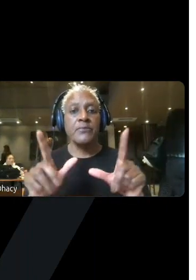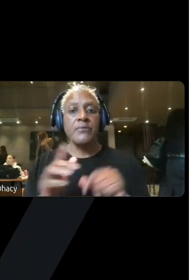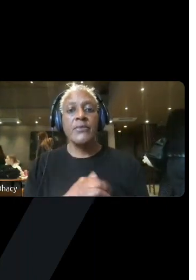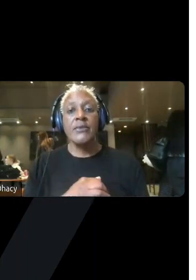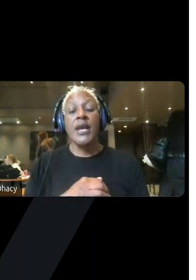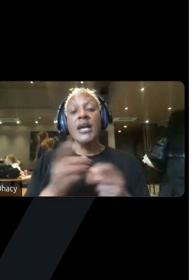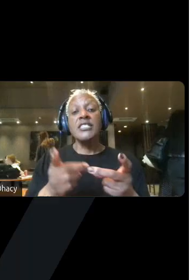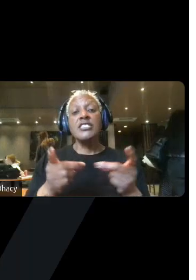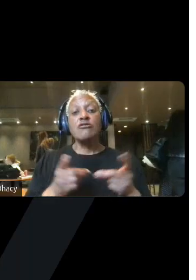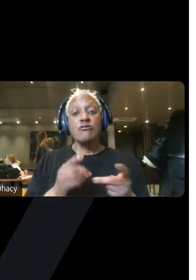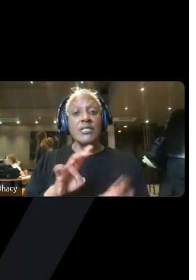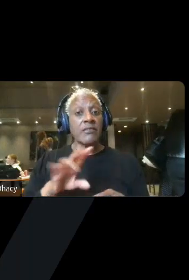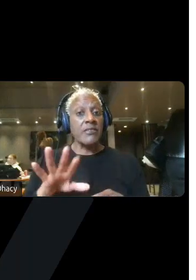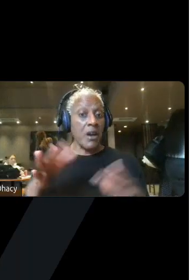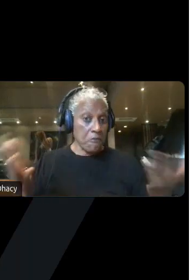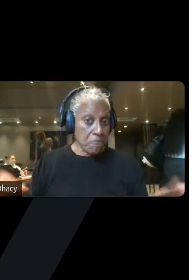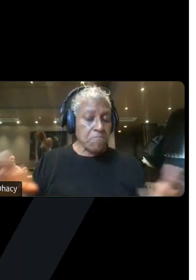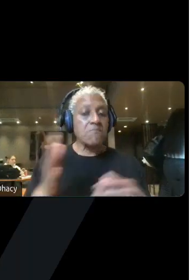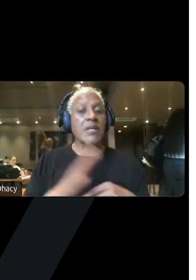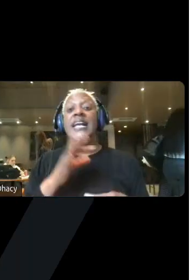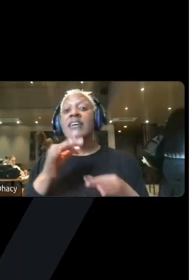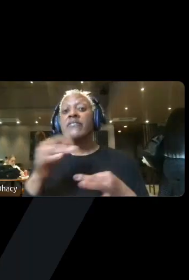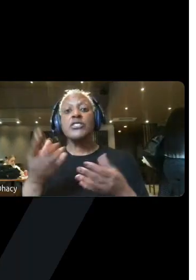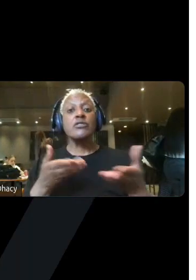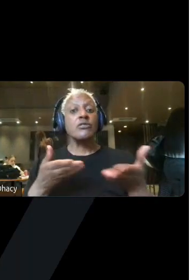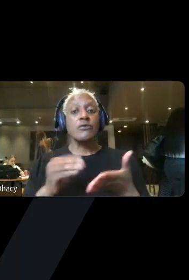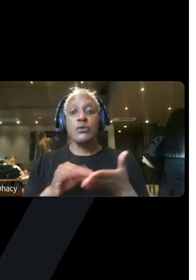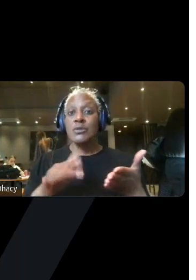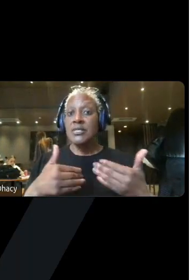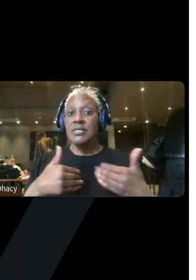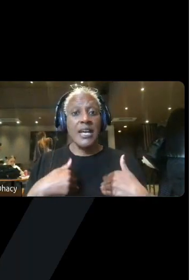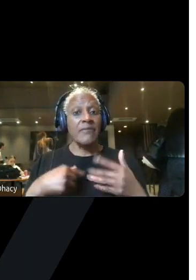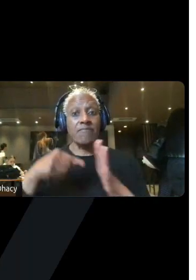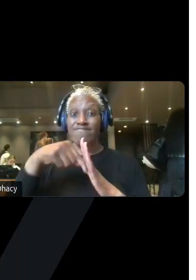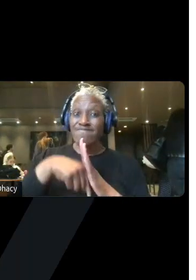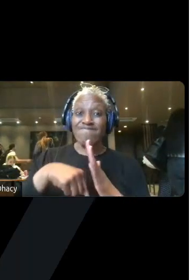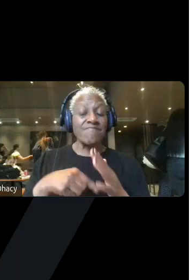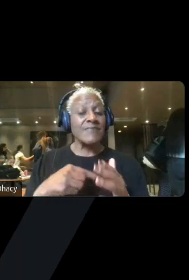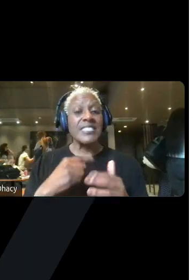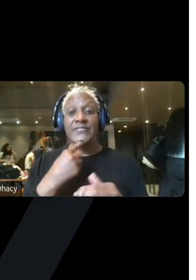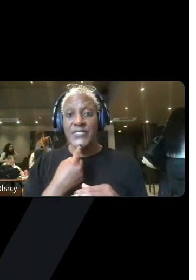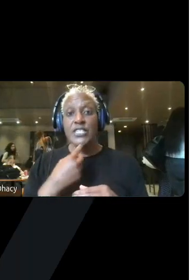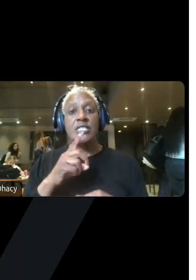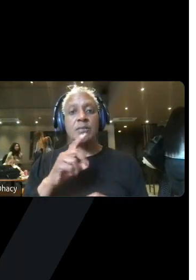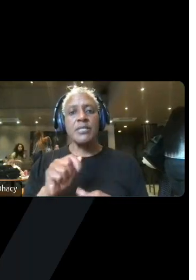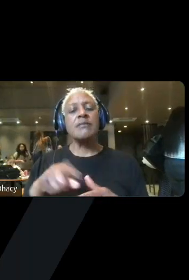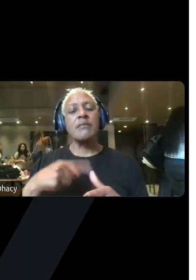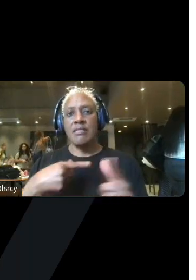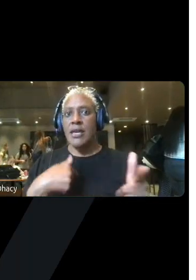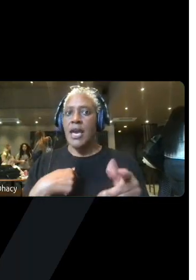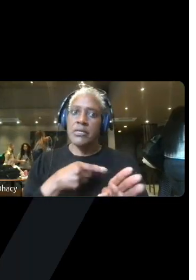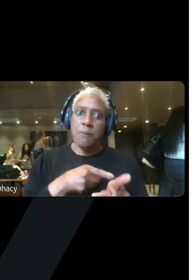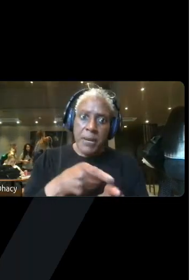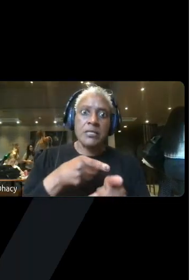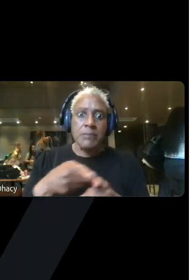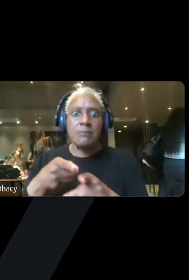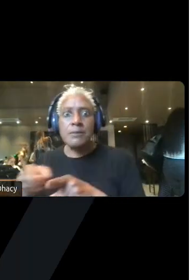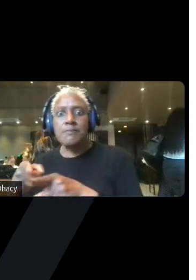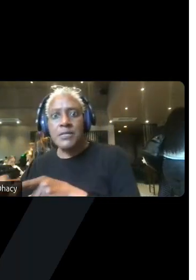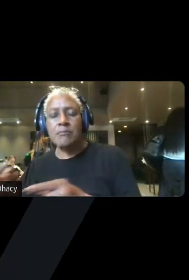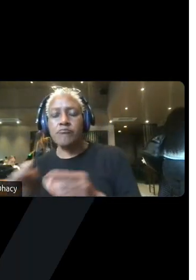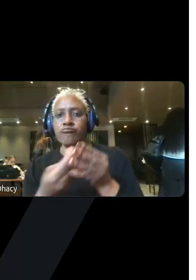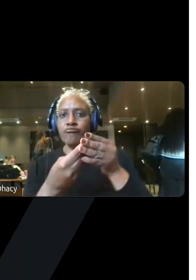District 75, as you can imagine, if they're serving students with the most significant needs, they have a lot of specialties. These are our experts on